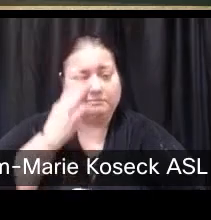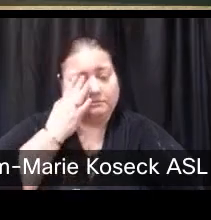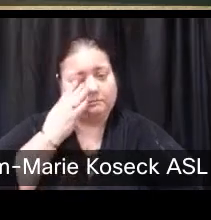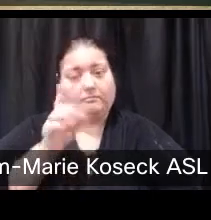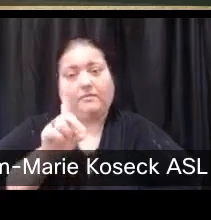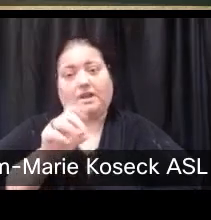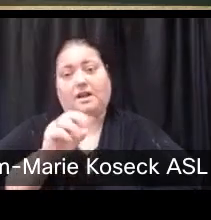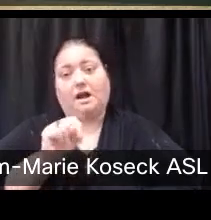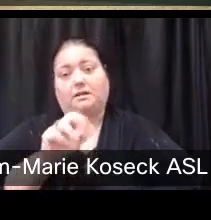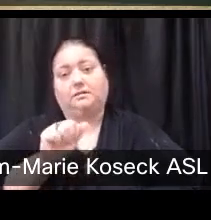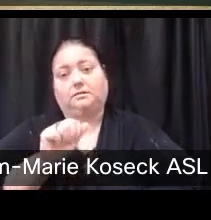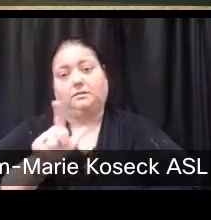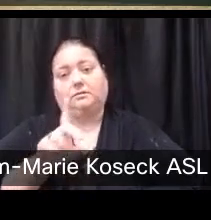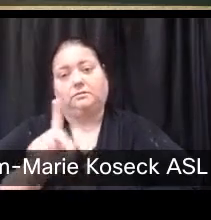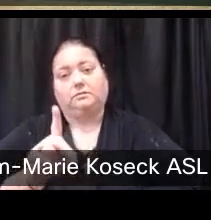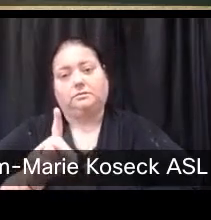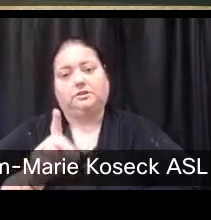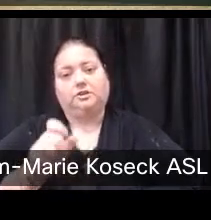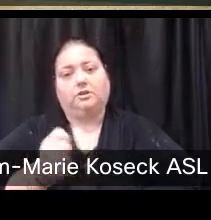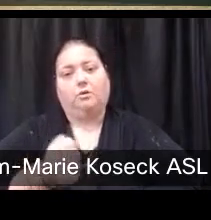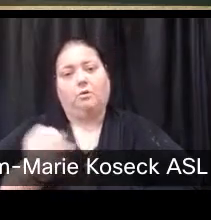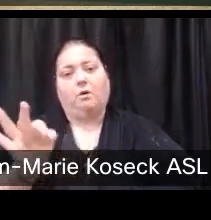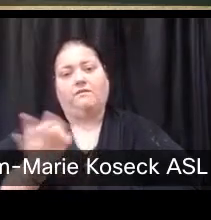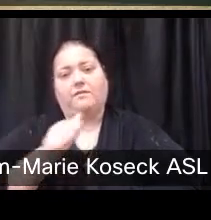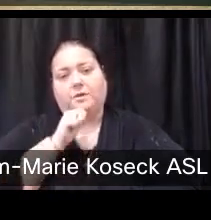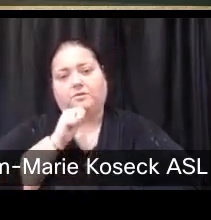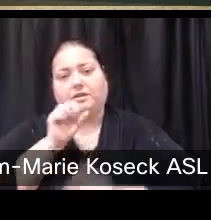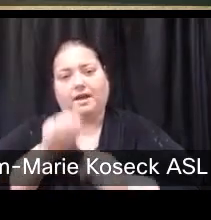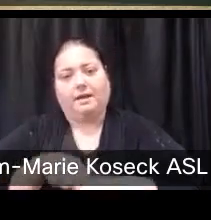Donald, you should be able to unmute.